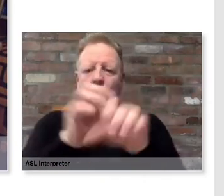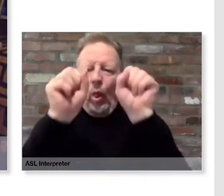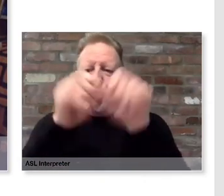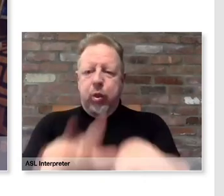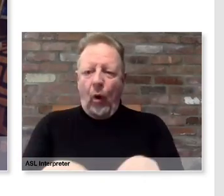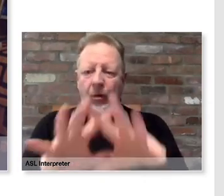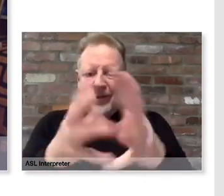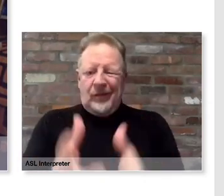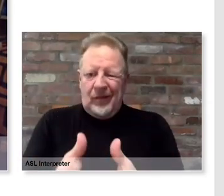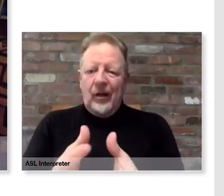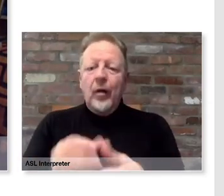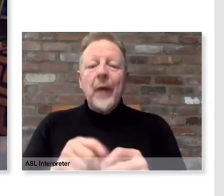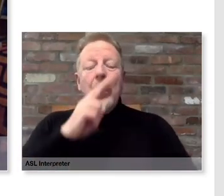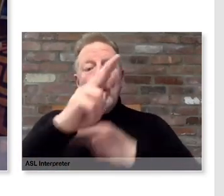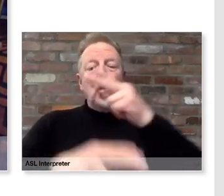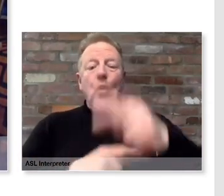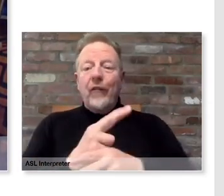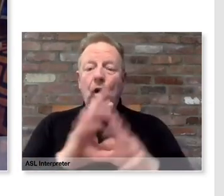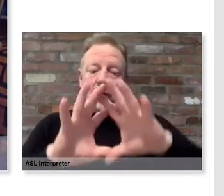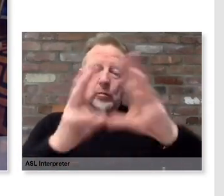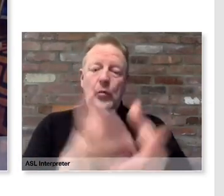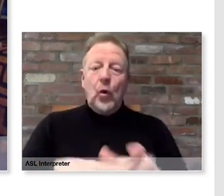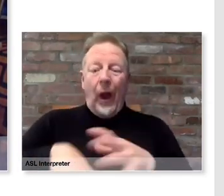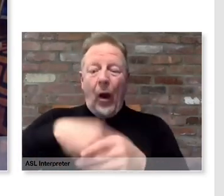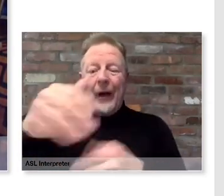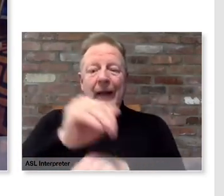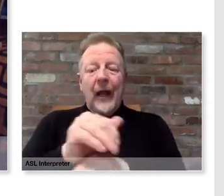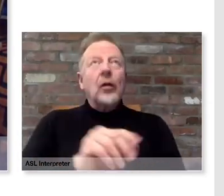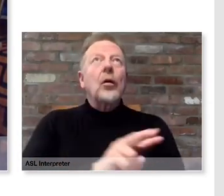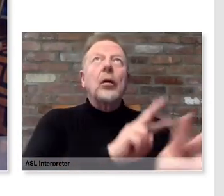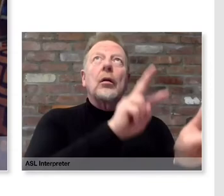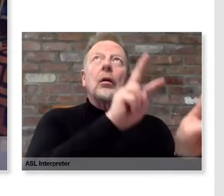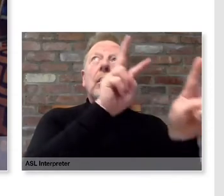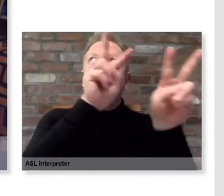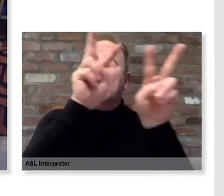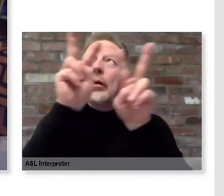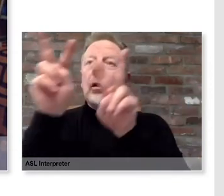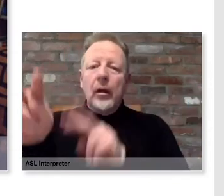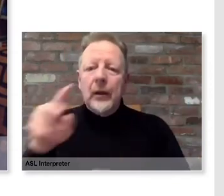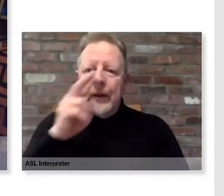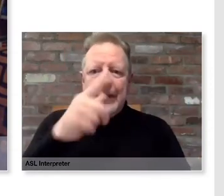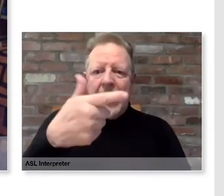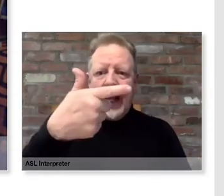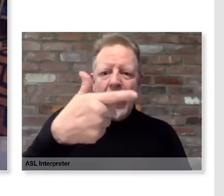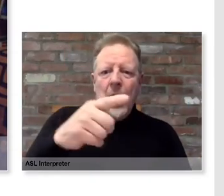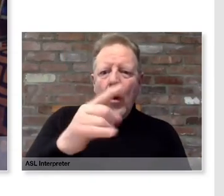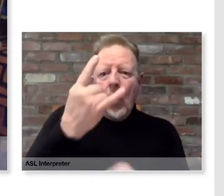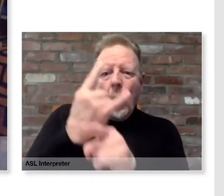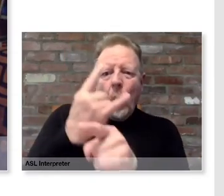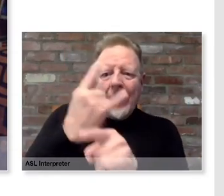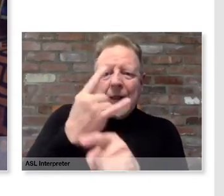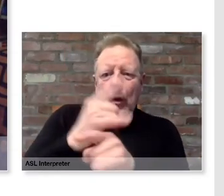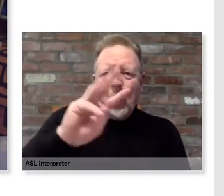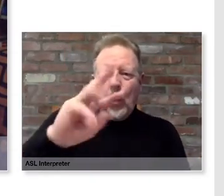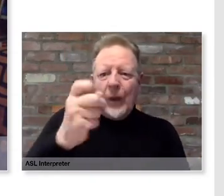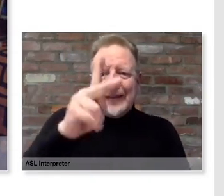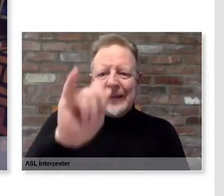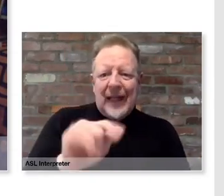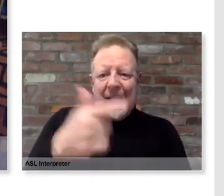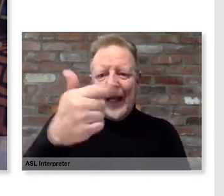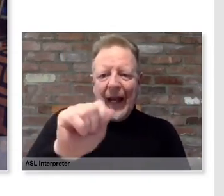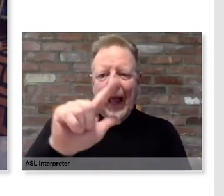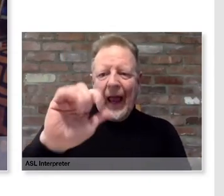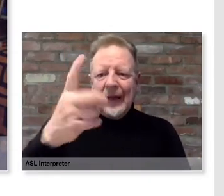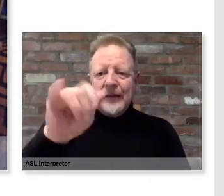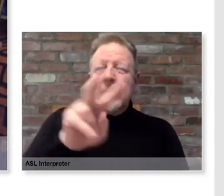you know, in the universe, when you go out at night and you see, you know, a little wispy galaxy nearby, you're seeing a two-dimensional projection of it, right?